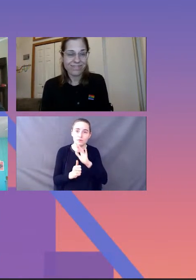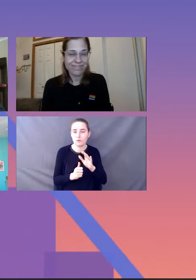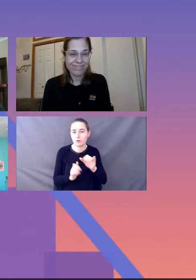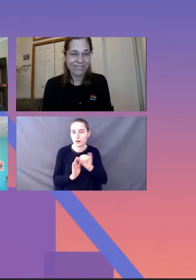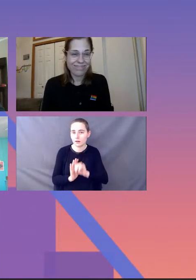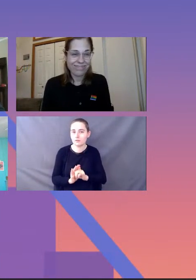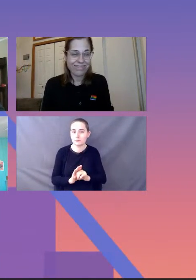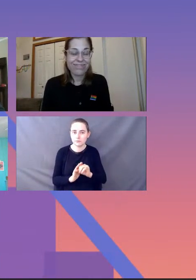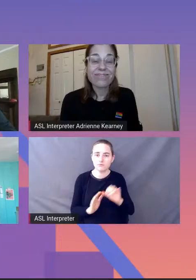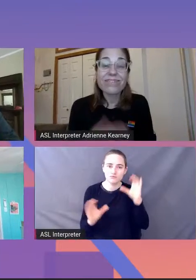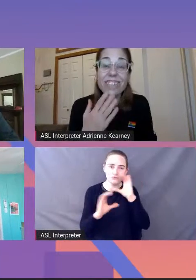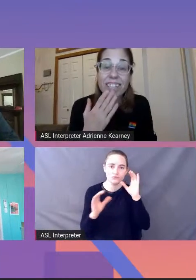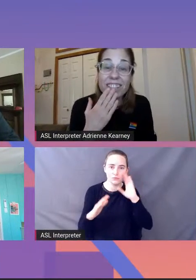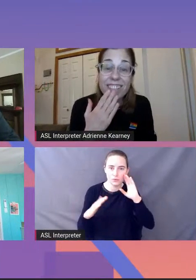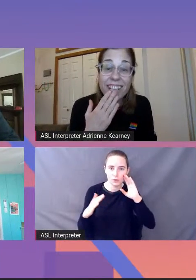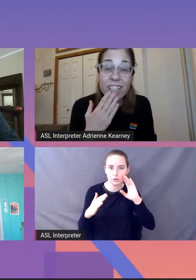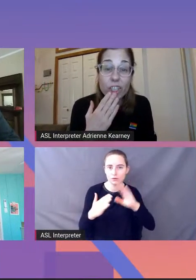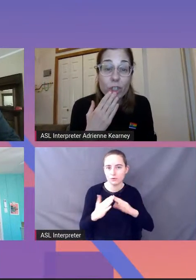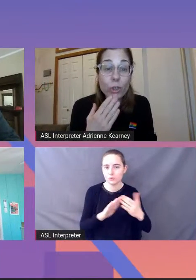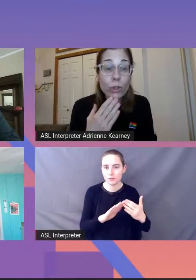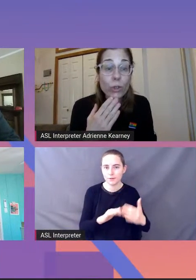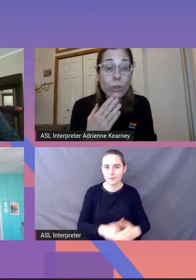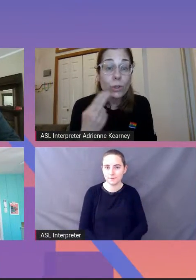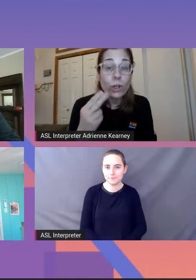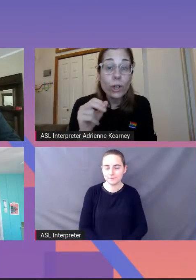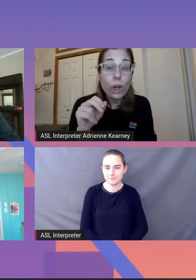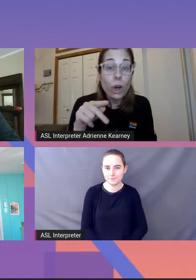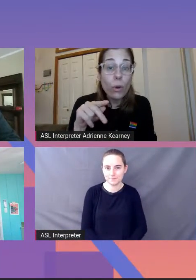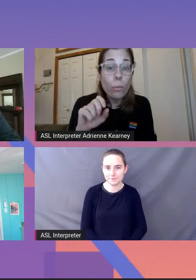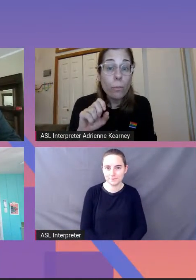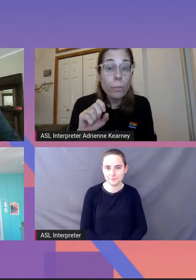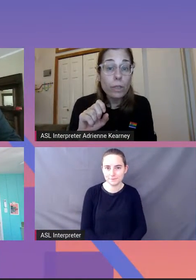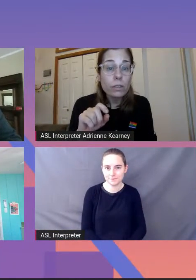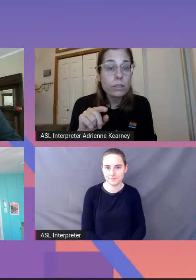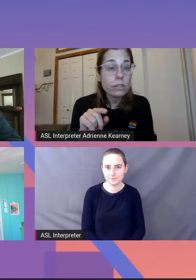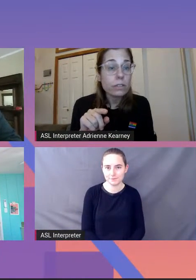Thank you, Siobhan. Hope or Reverses Hope?